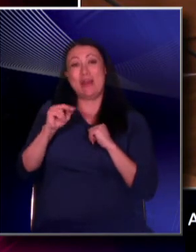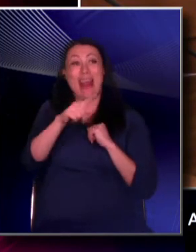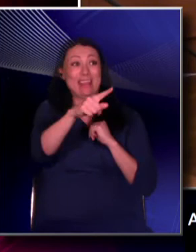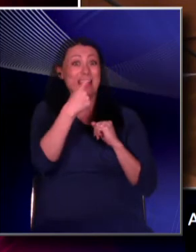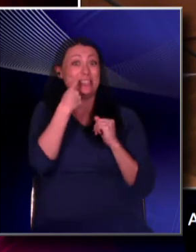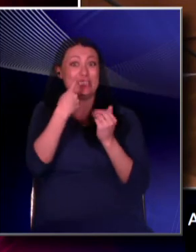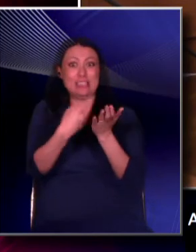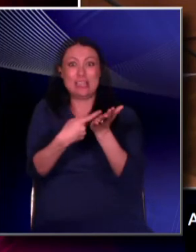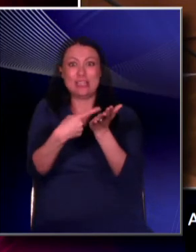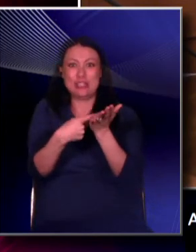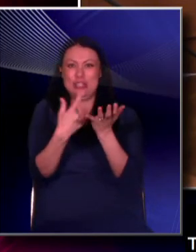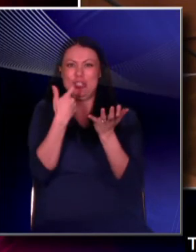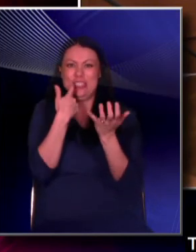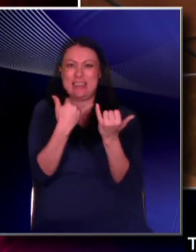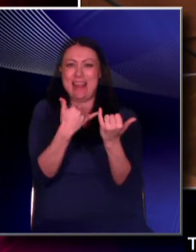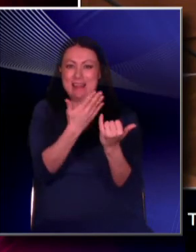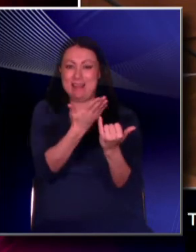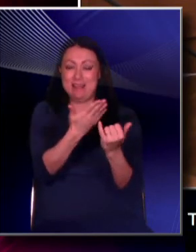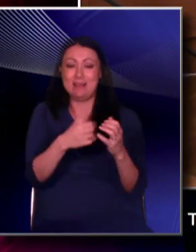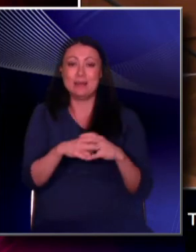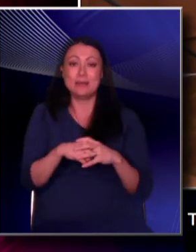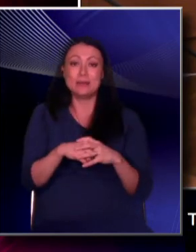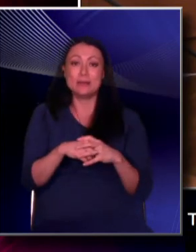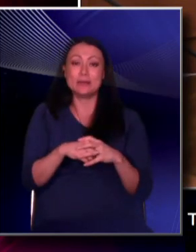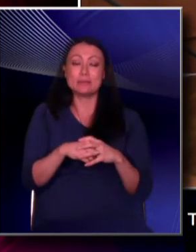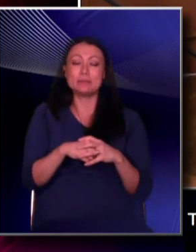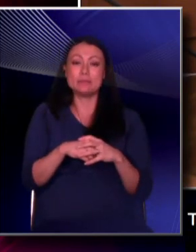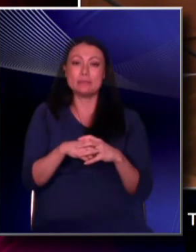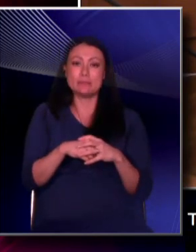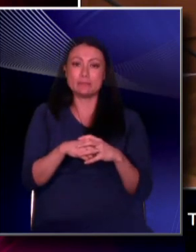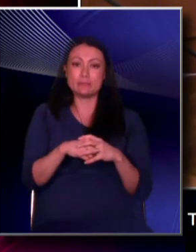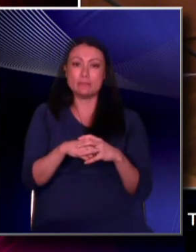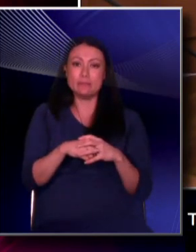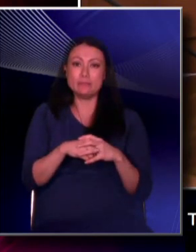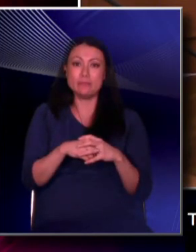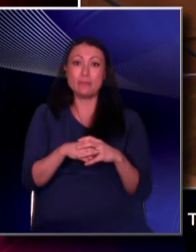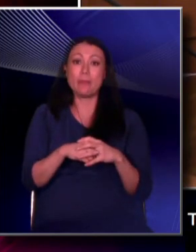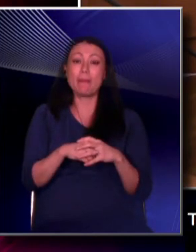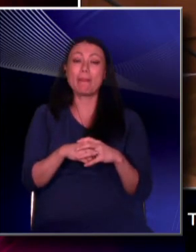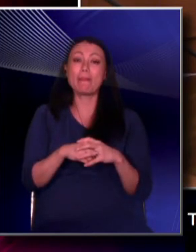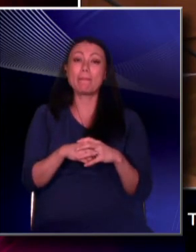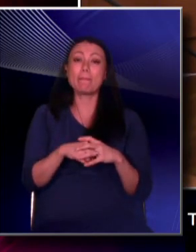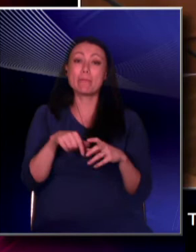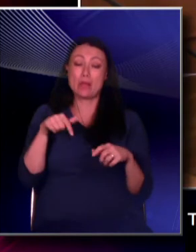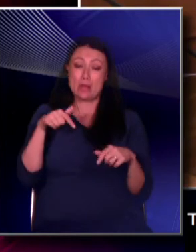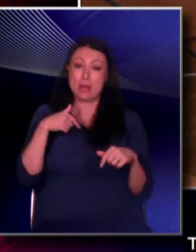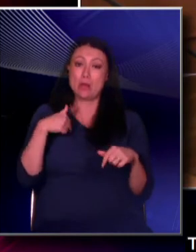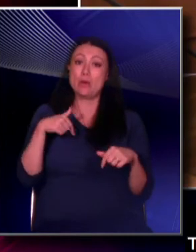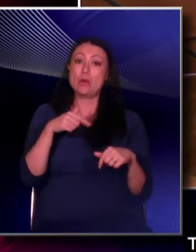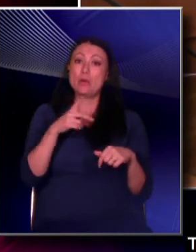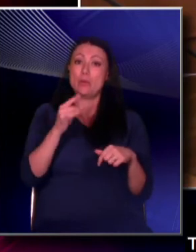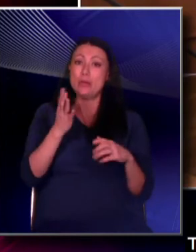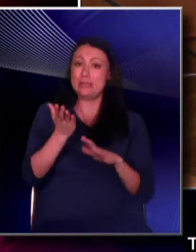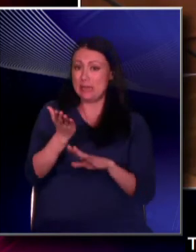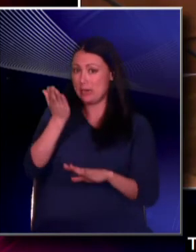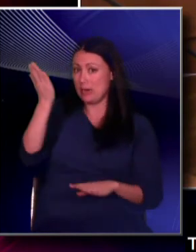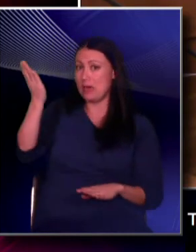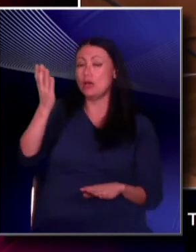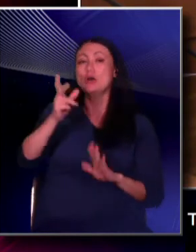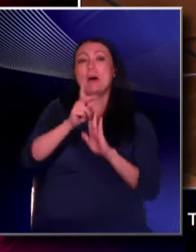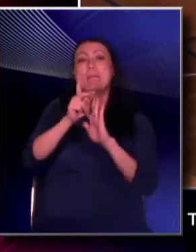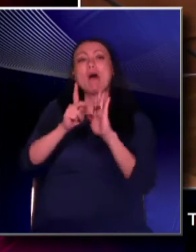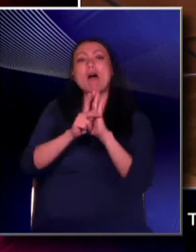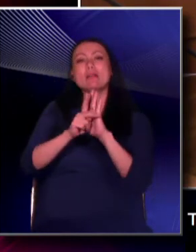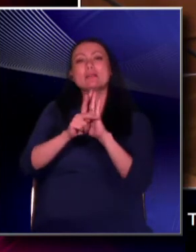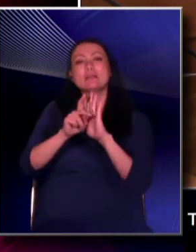just having in the previous item. So this went to the policy subcommittee,